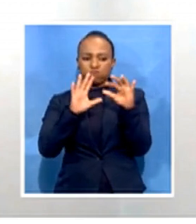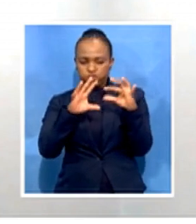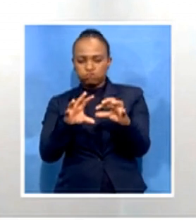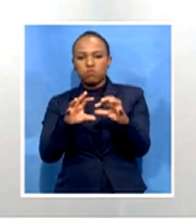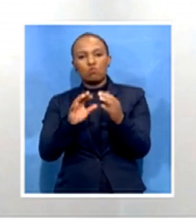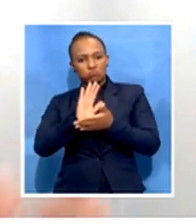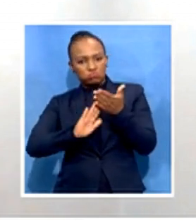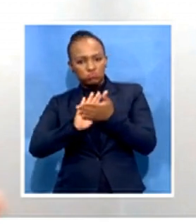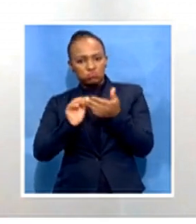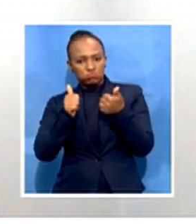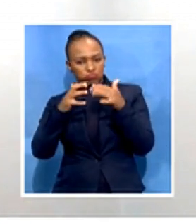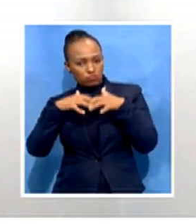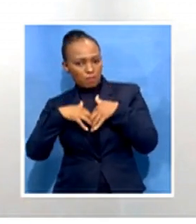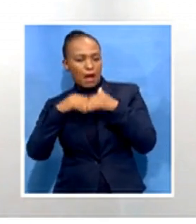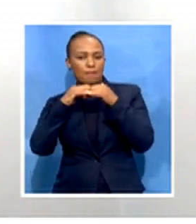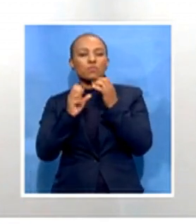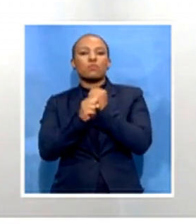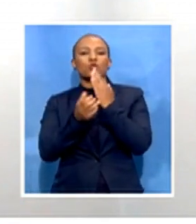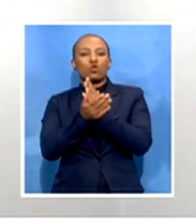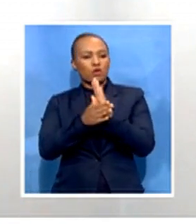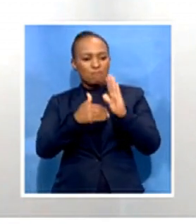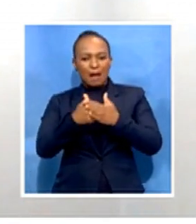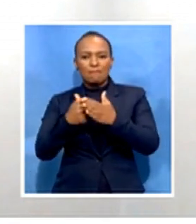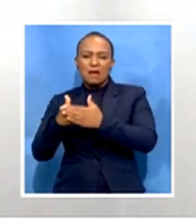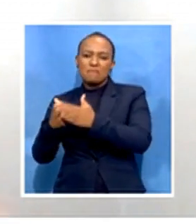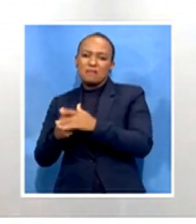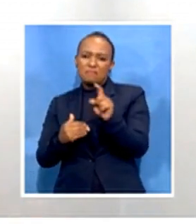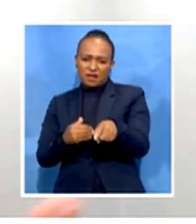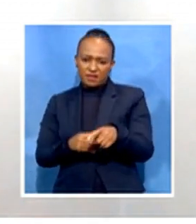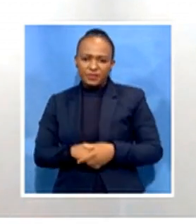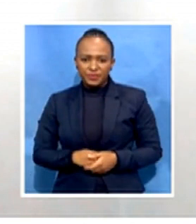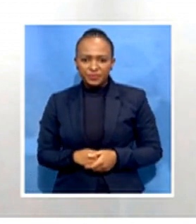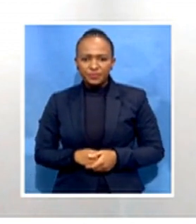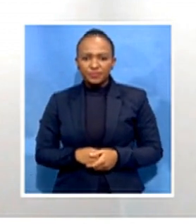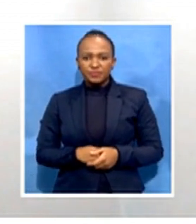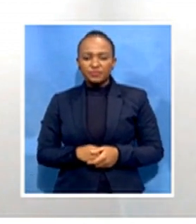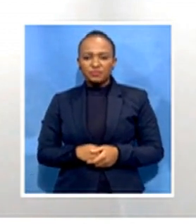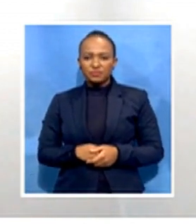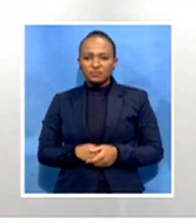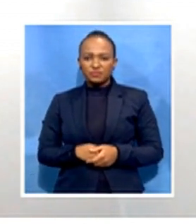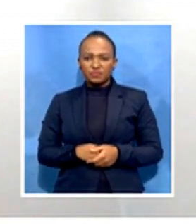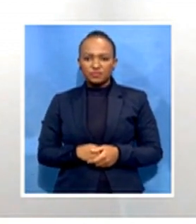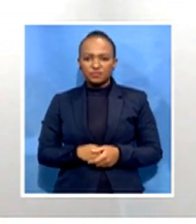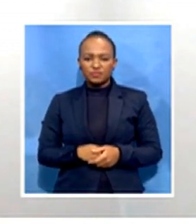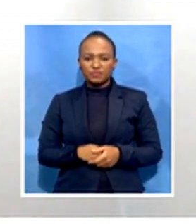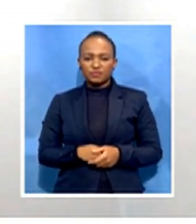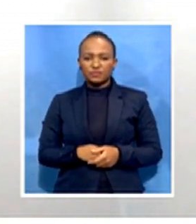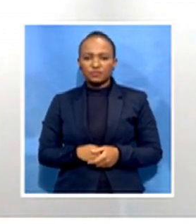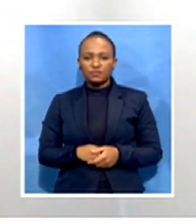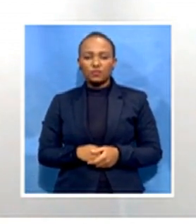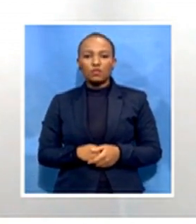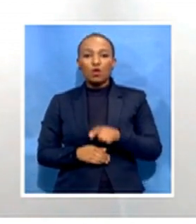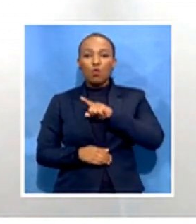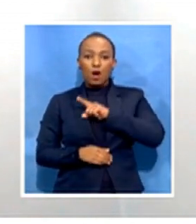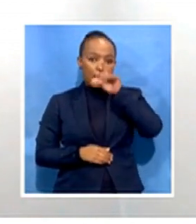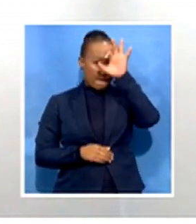down. I'm of the view that even SARS and the police, they spend a disproportionate amount of